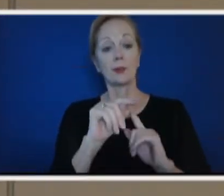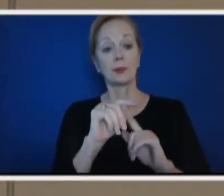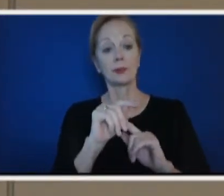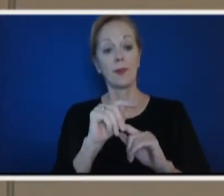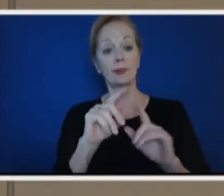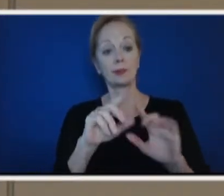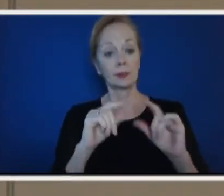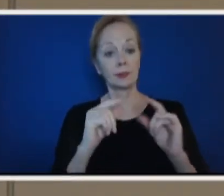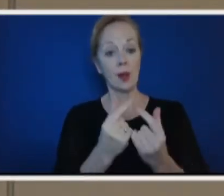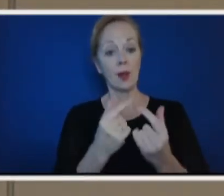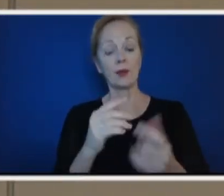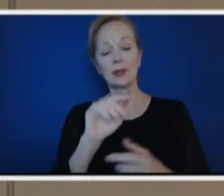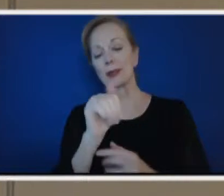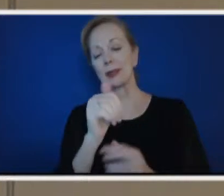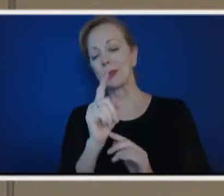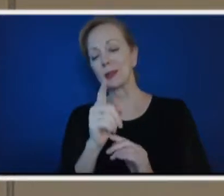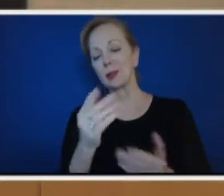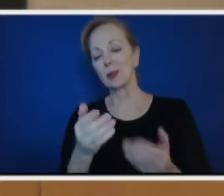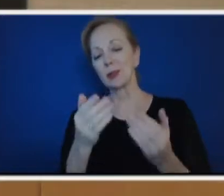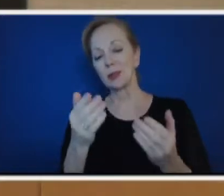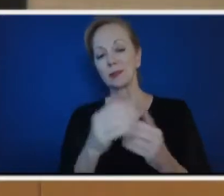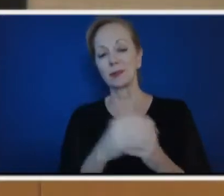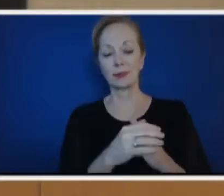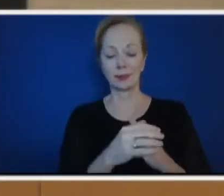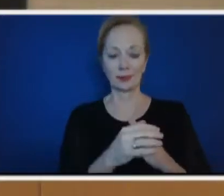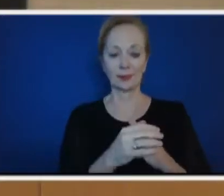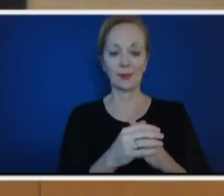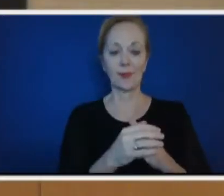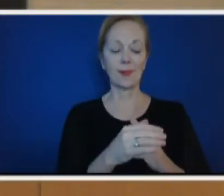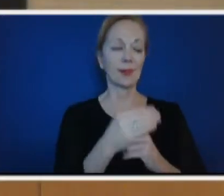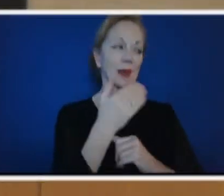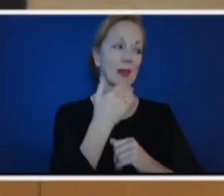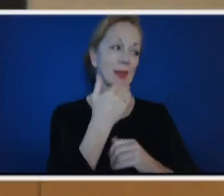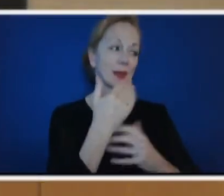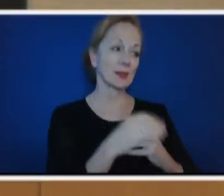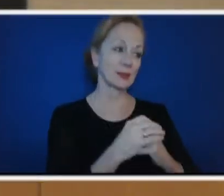group will have 10 minutes to present. Mr. Pettin. All right, thank you, Mayor Pro Tem.